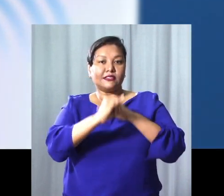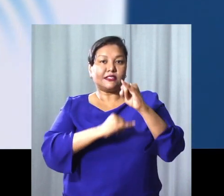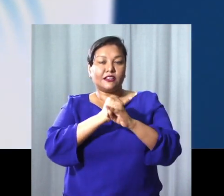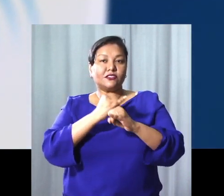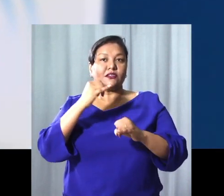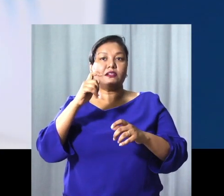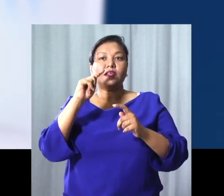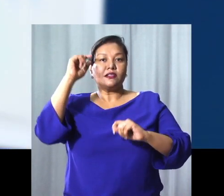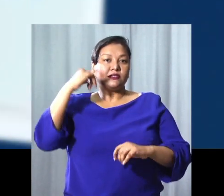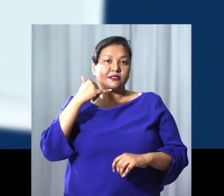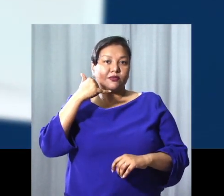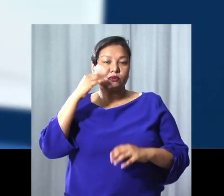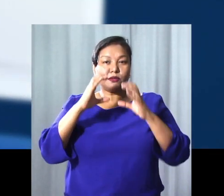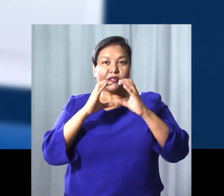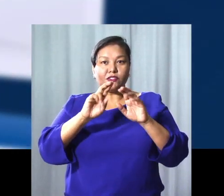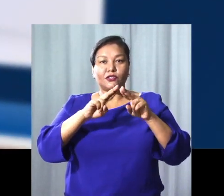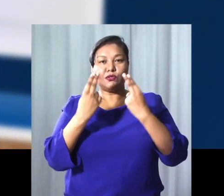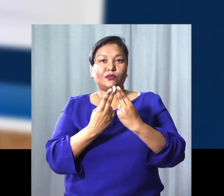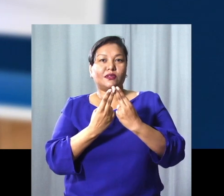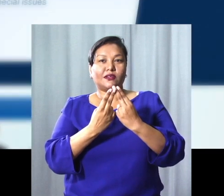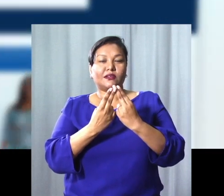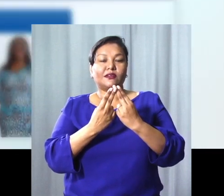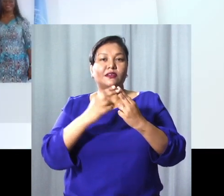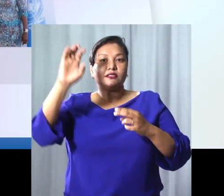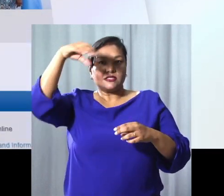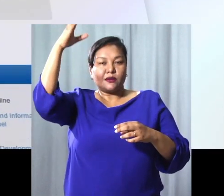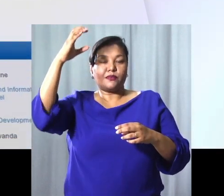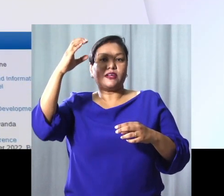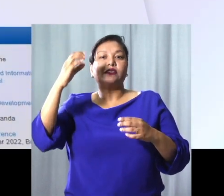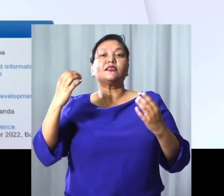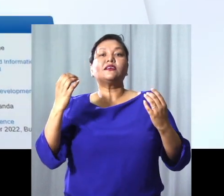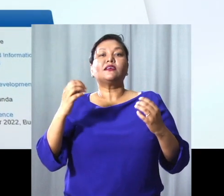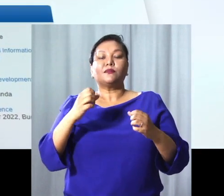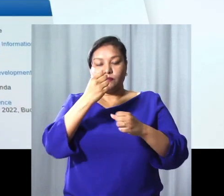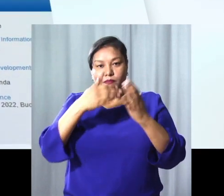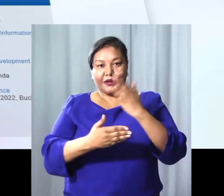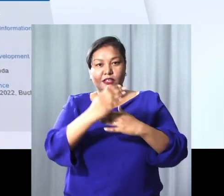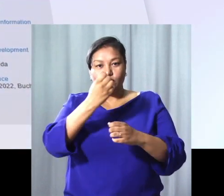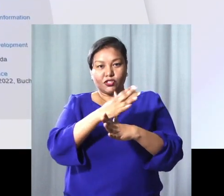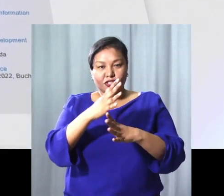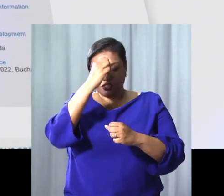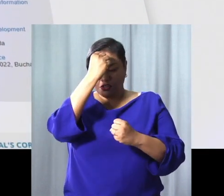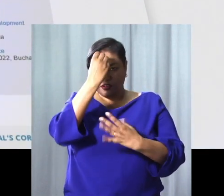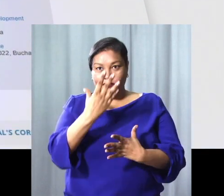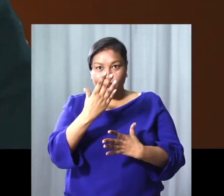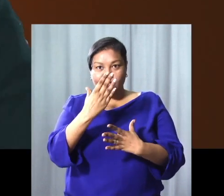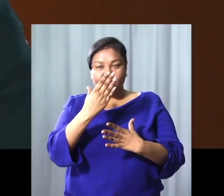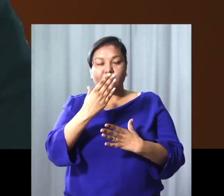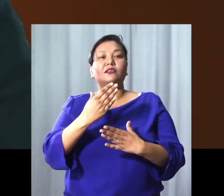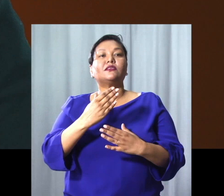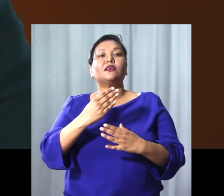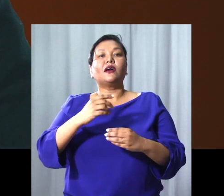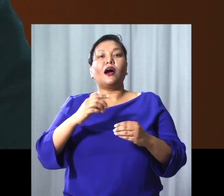ITU, celebrate WTISD. Commemorating WTISD allows us to raise